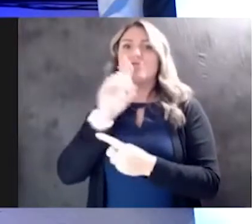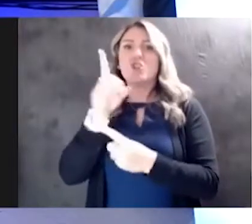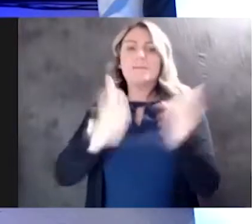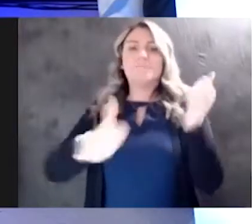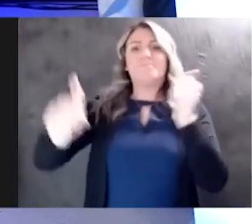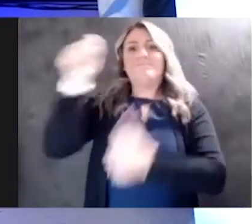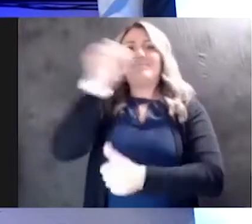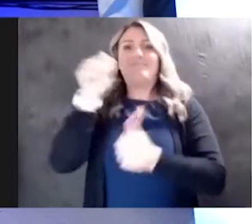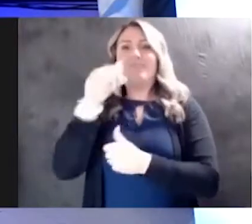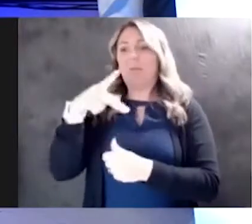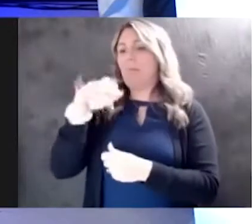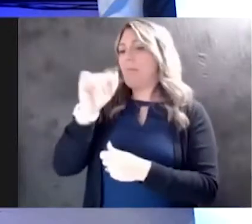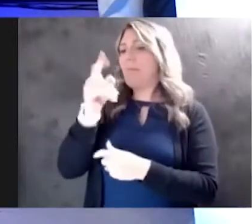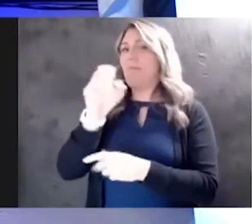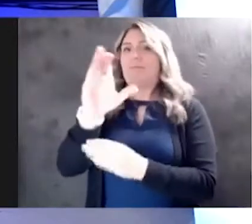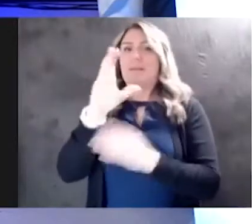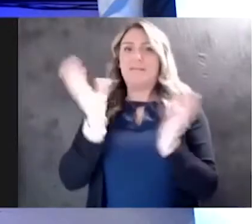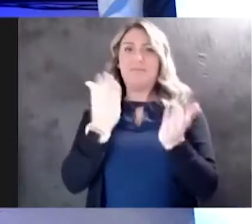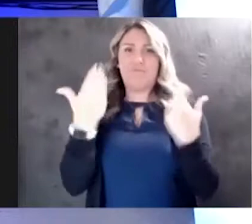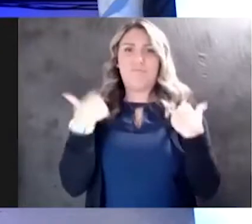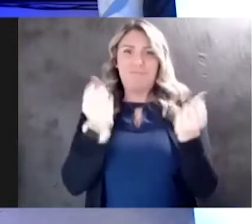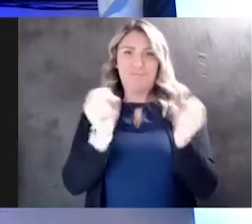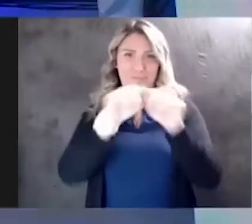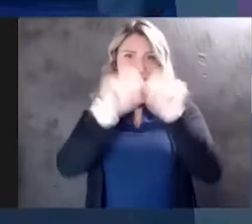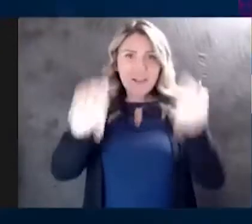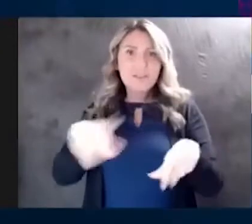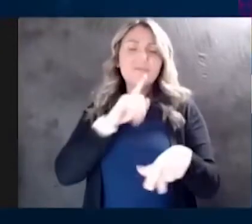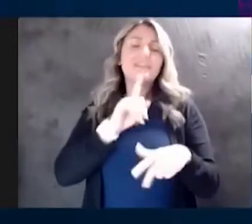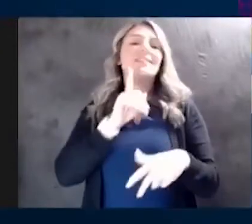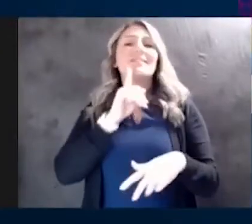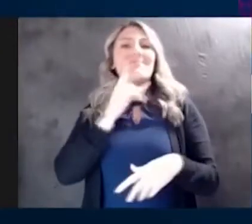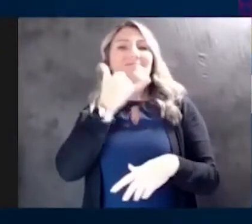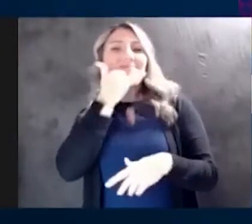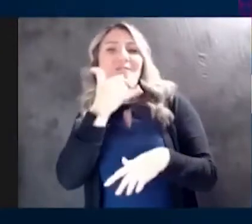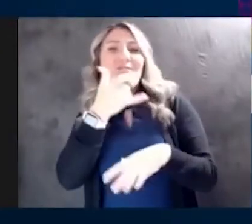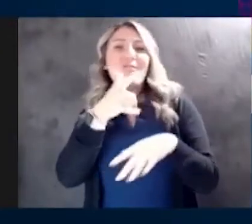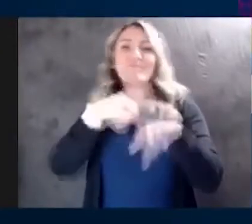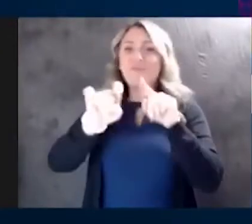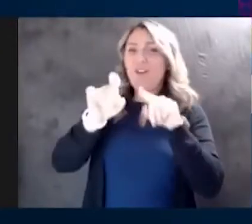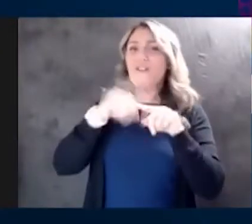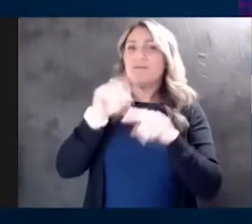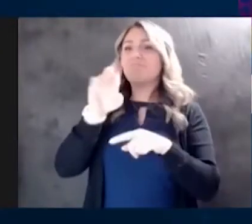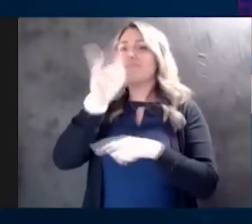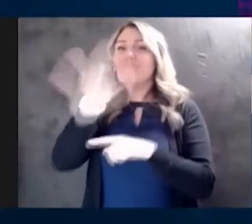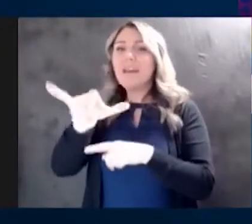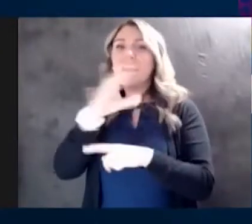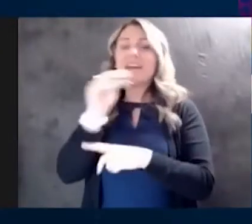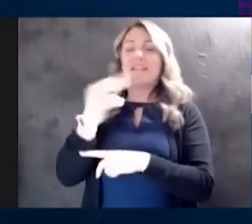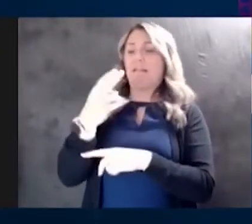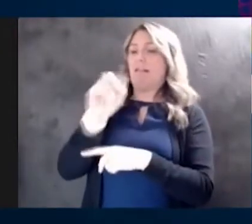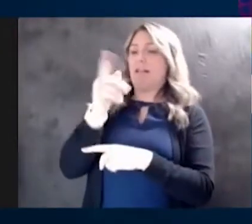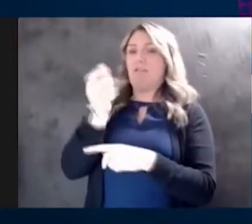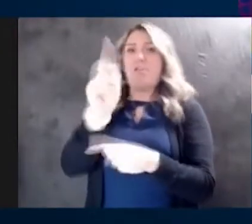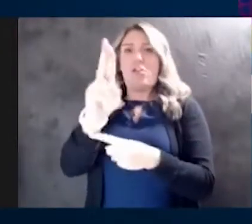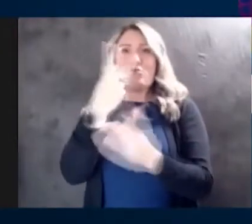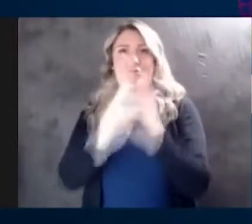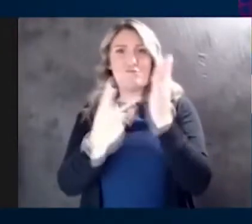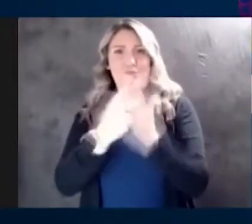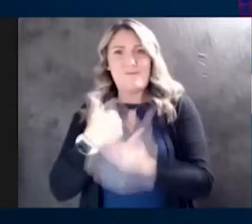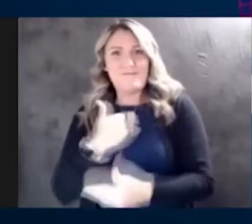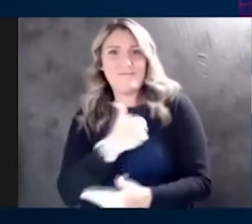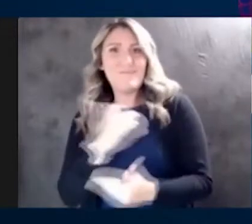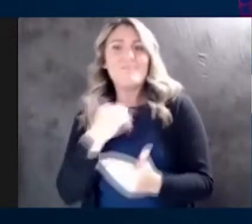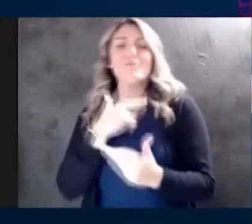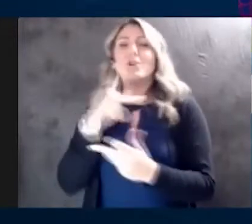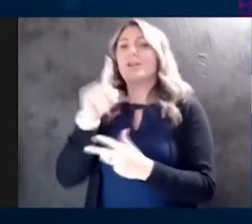And also joining us by phone at Wyandotte County Lake is Betty Welch and also Heather Siebel, both members of the Kansas City Pink Warriors Dragon